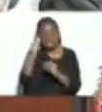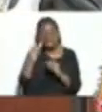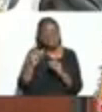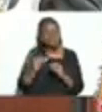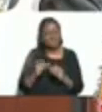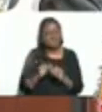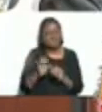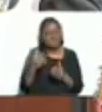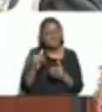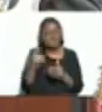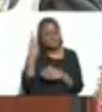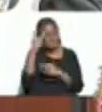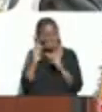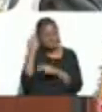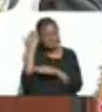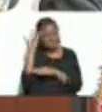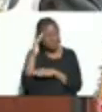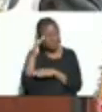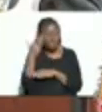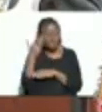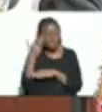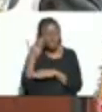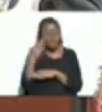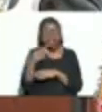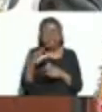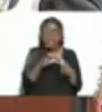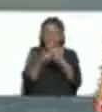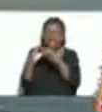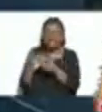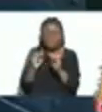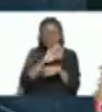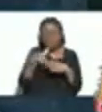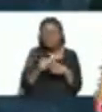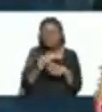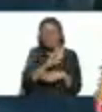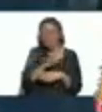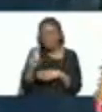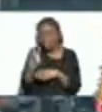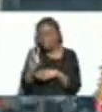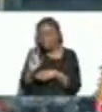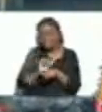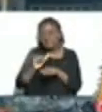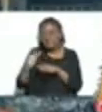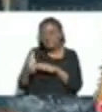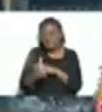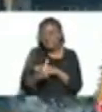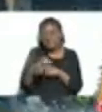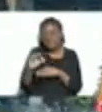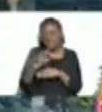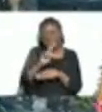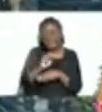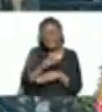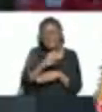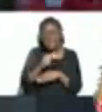realize is the connectivity with all of the Western seaboard of the United States of America and